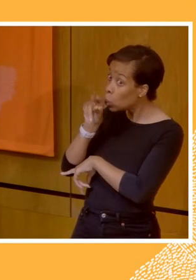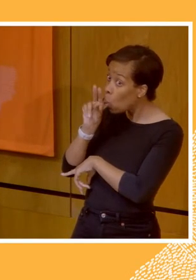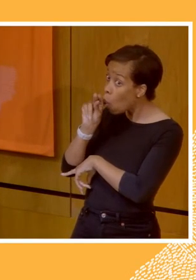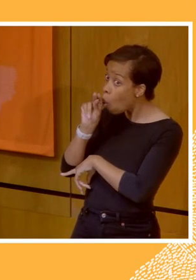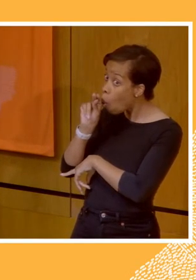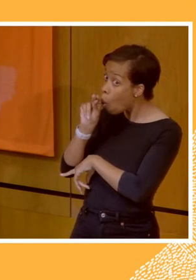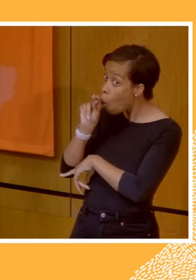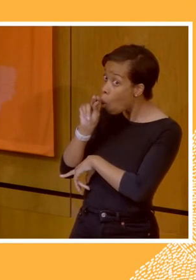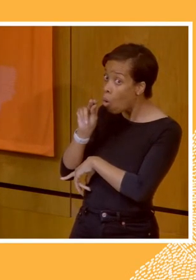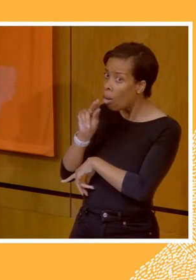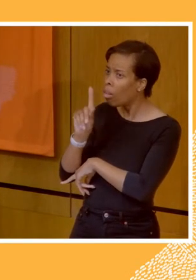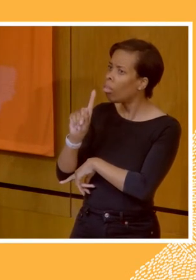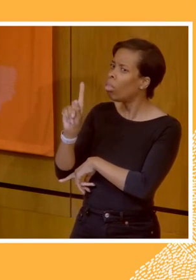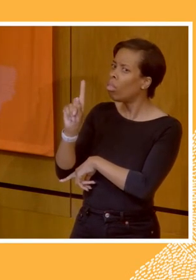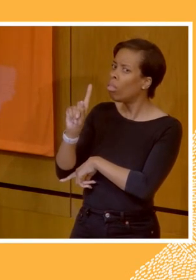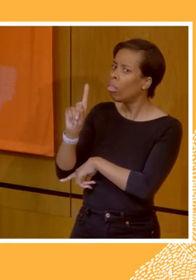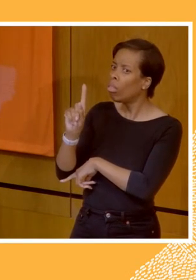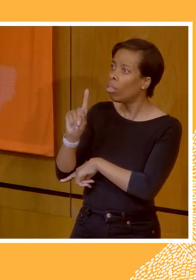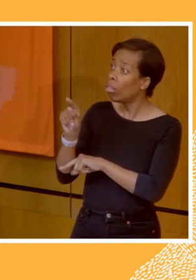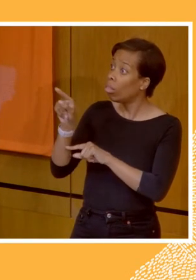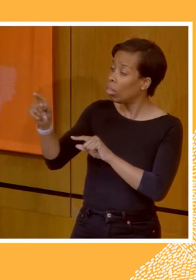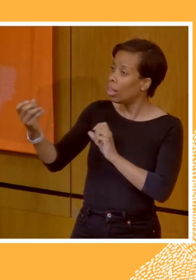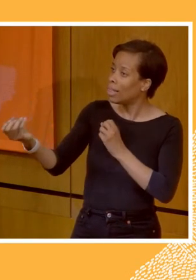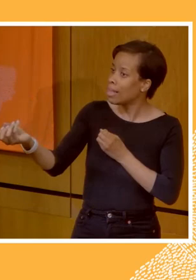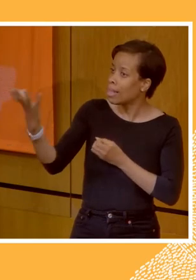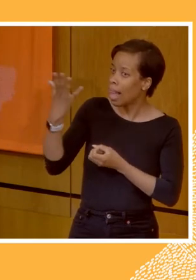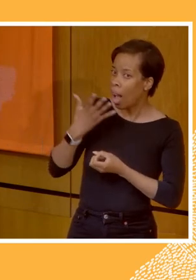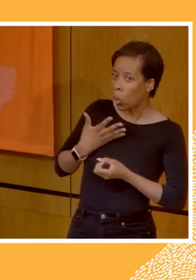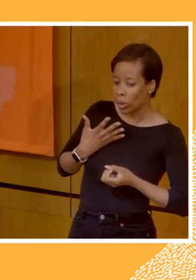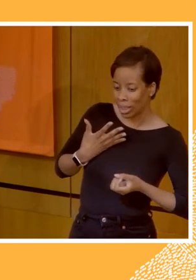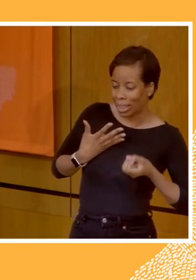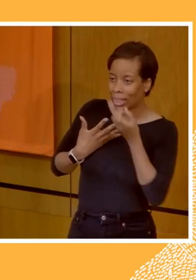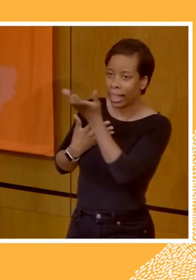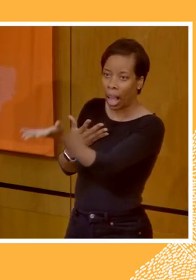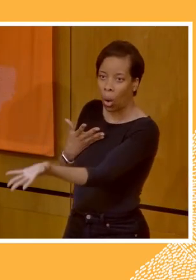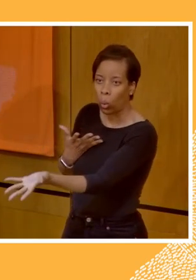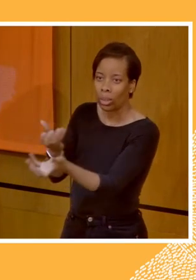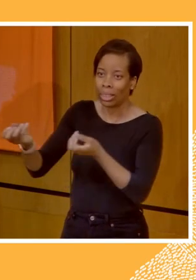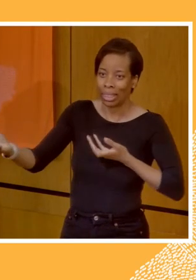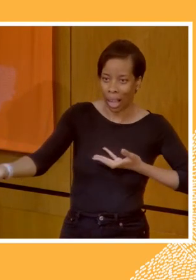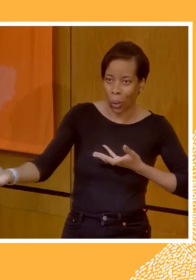through anything but through sounds, different sounds.